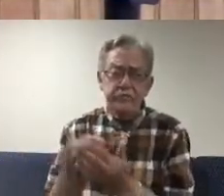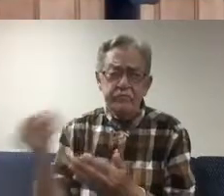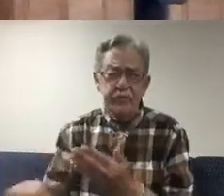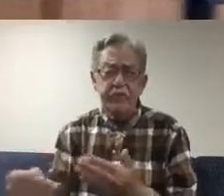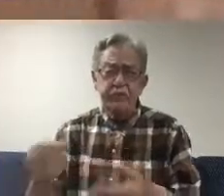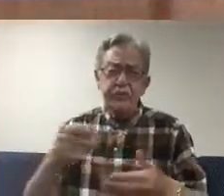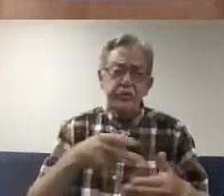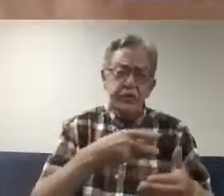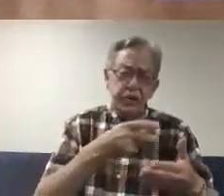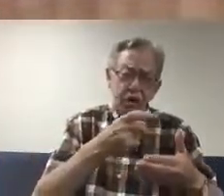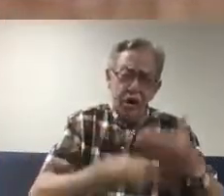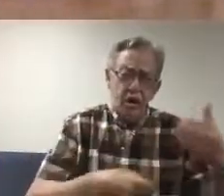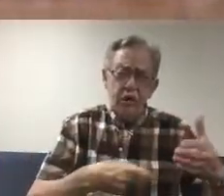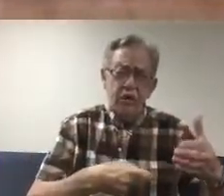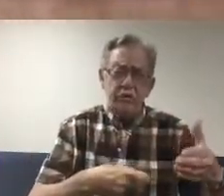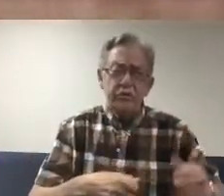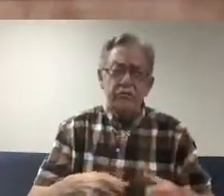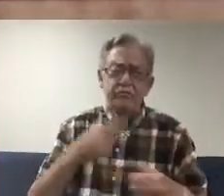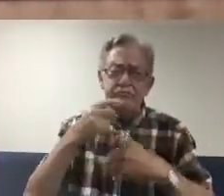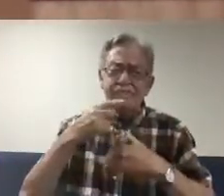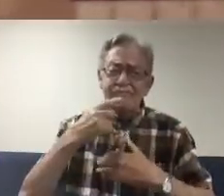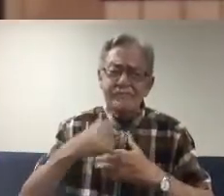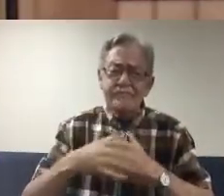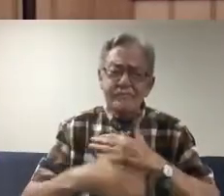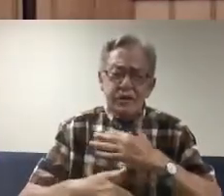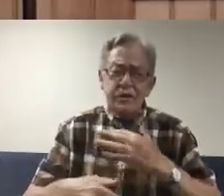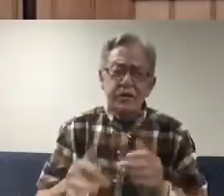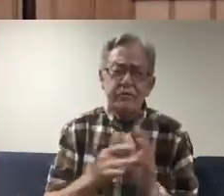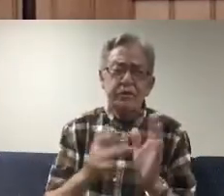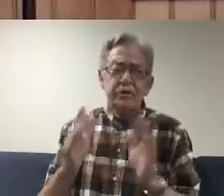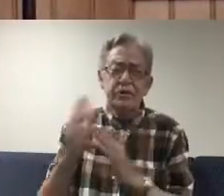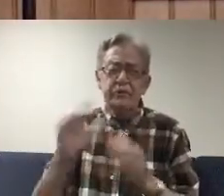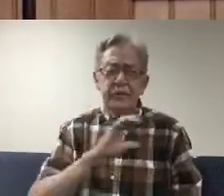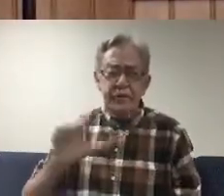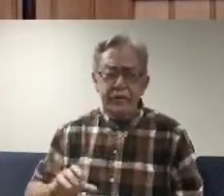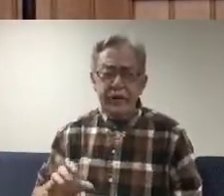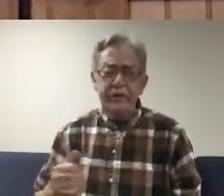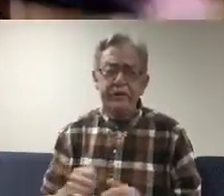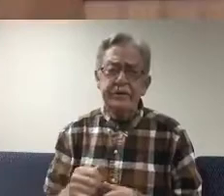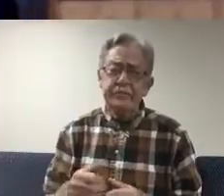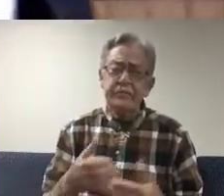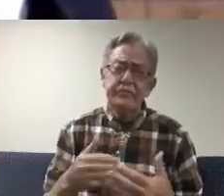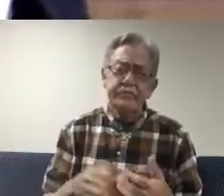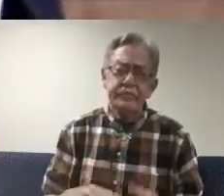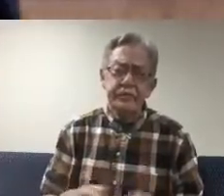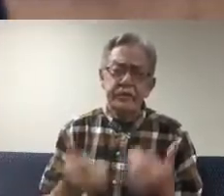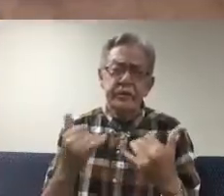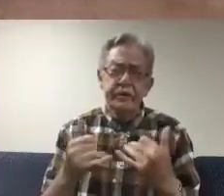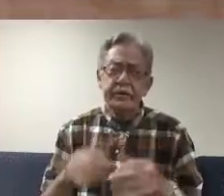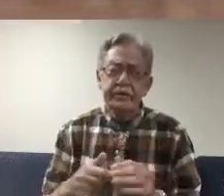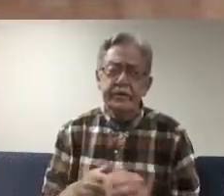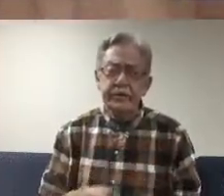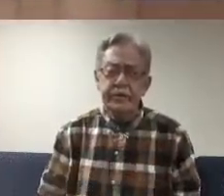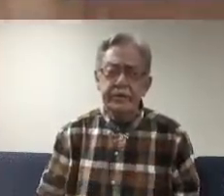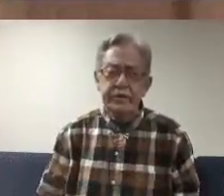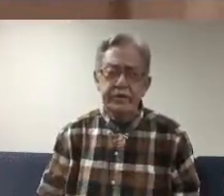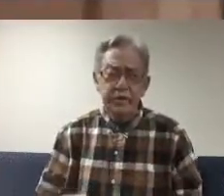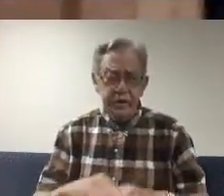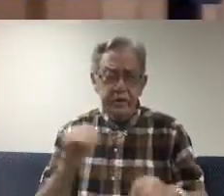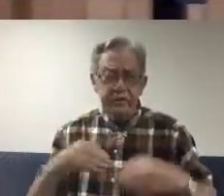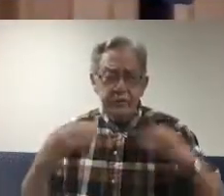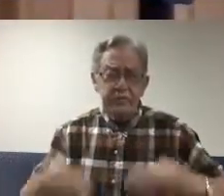We are naturally born this way. Okay? So don't get too upset when somebody says, well, I'm born